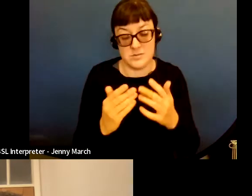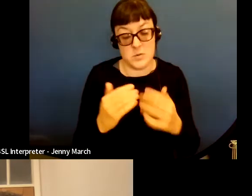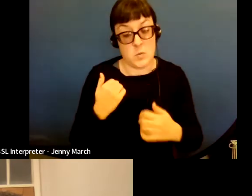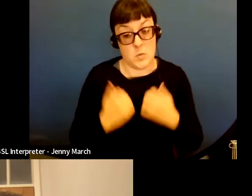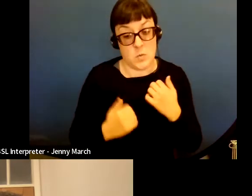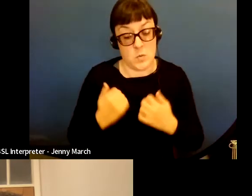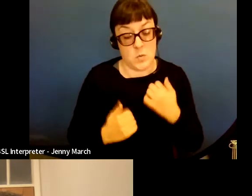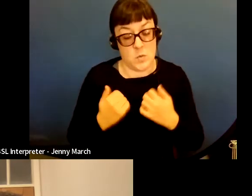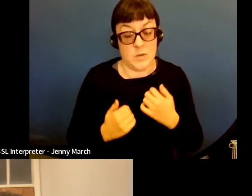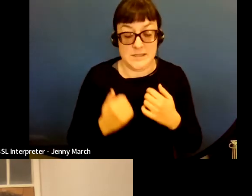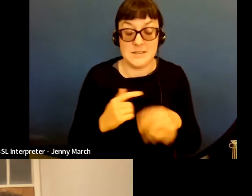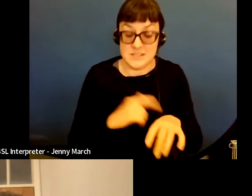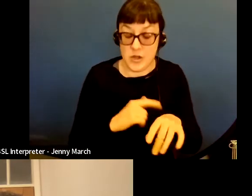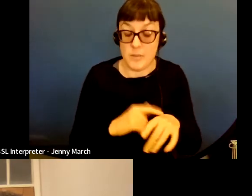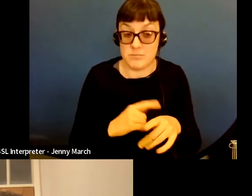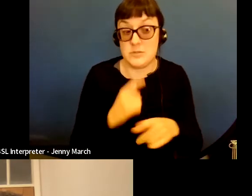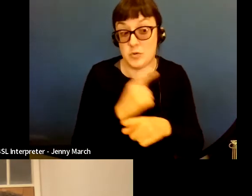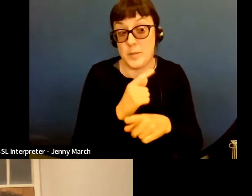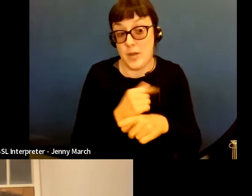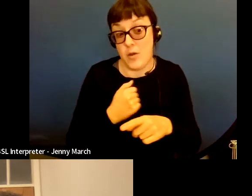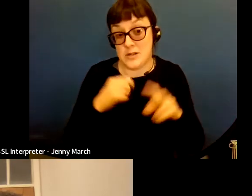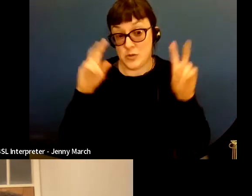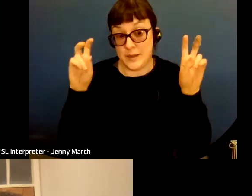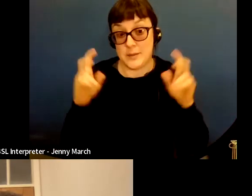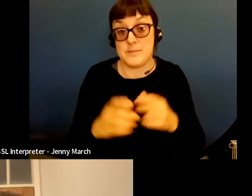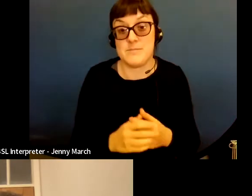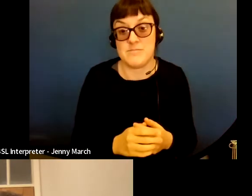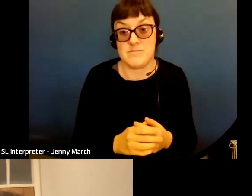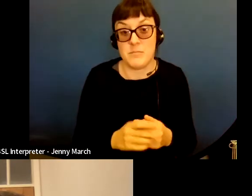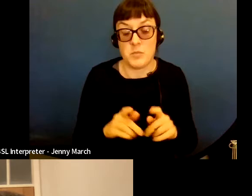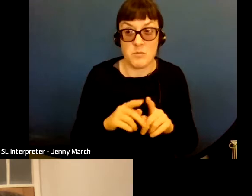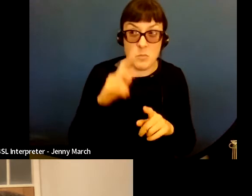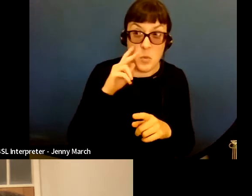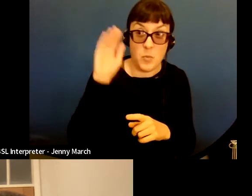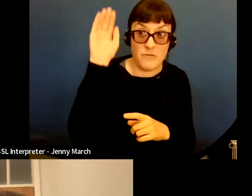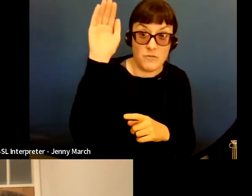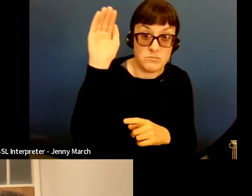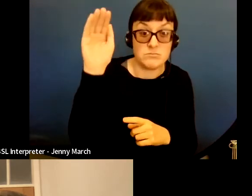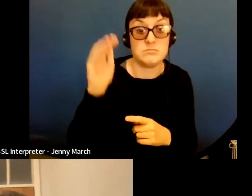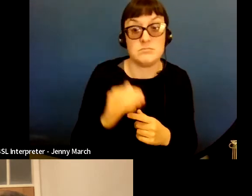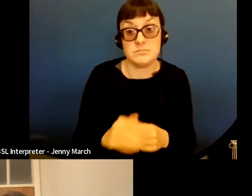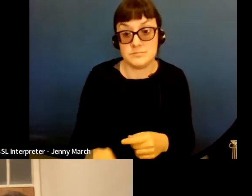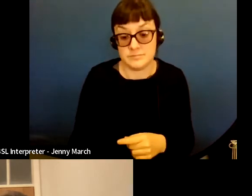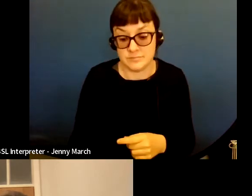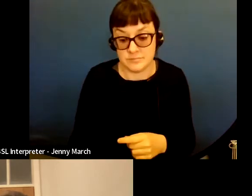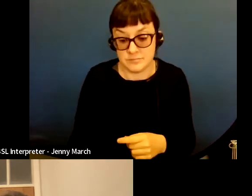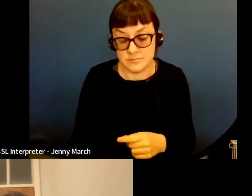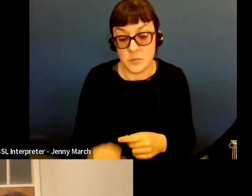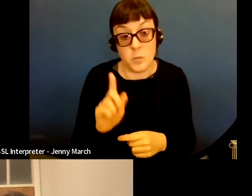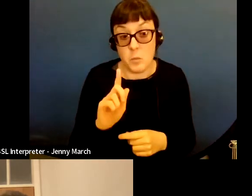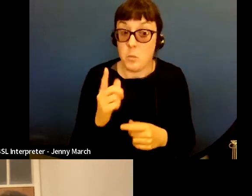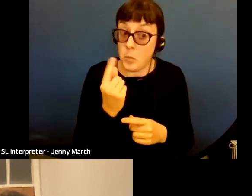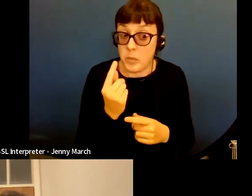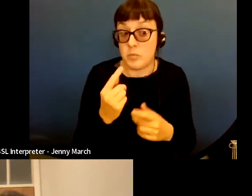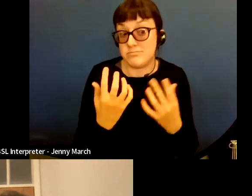exciting moment to bring people together to talk about this theme, and also to look to the future and see what EdTech might do